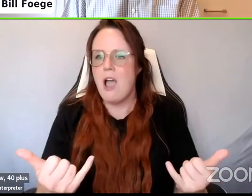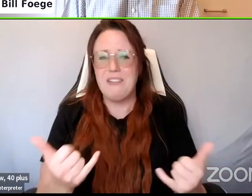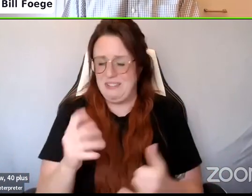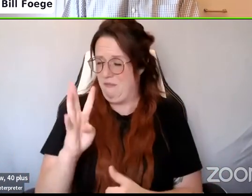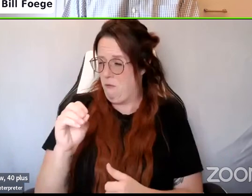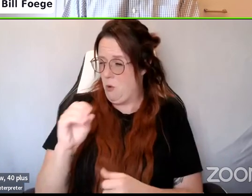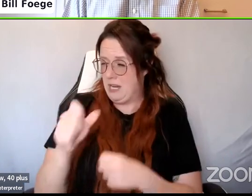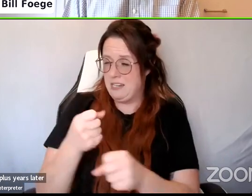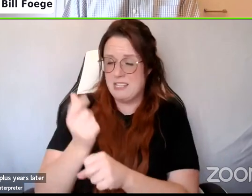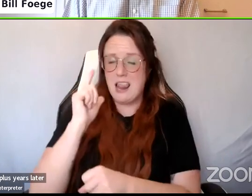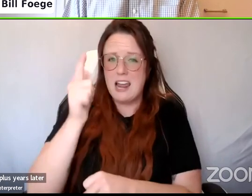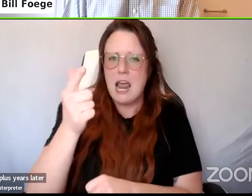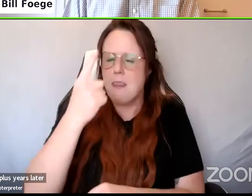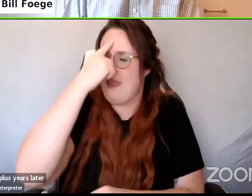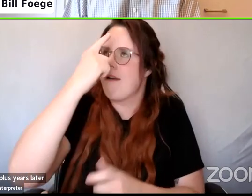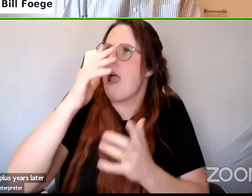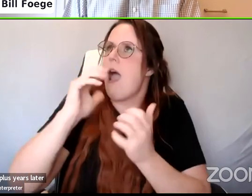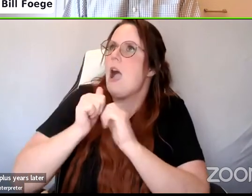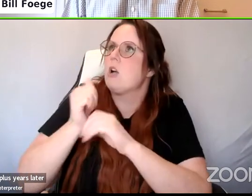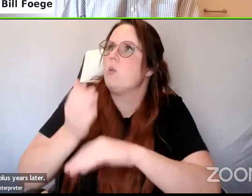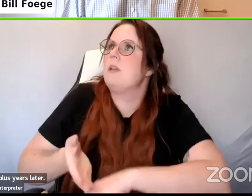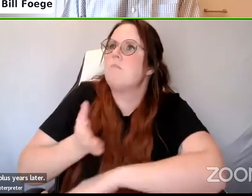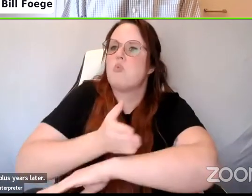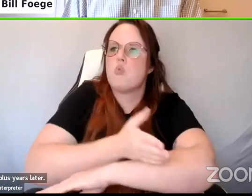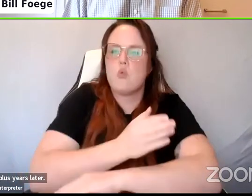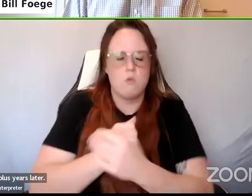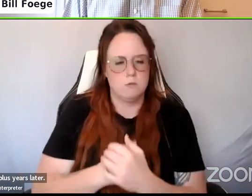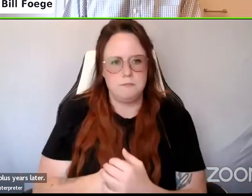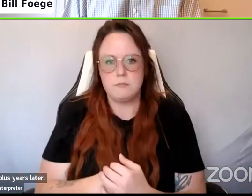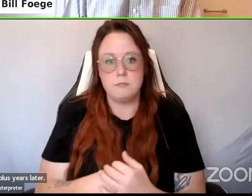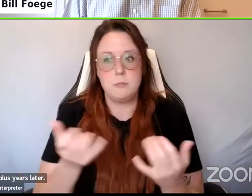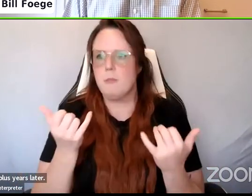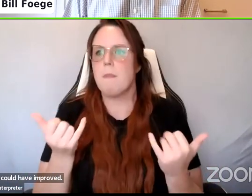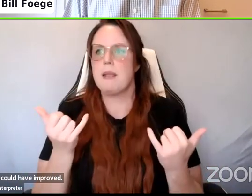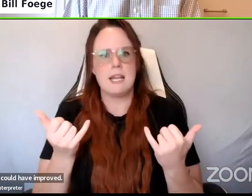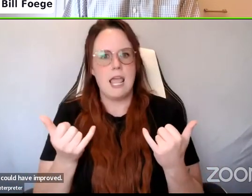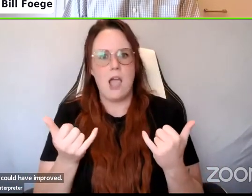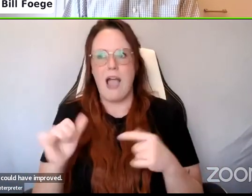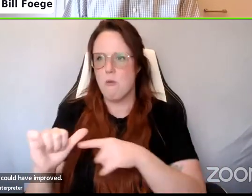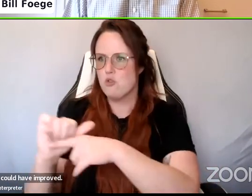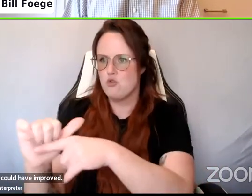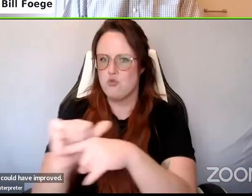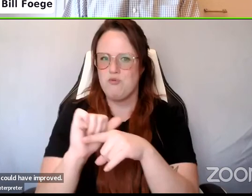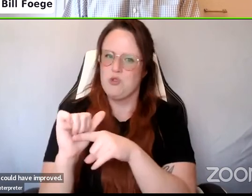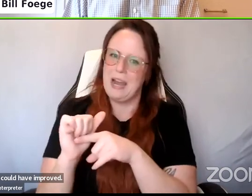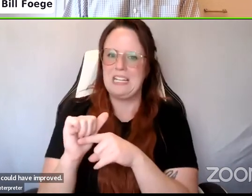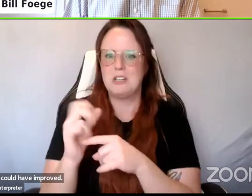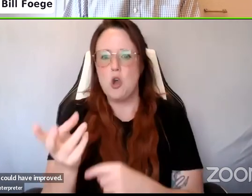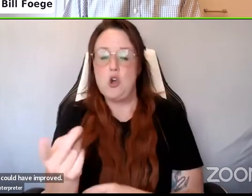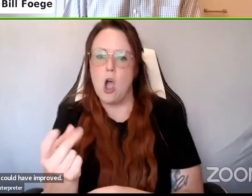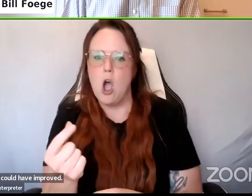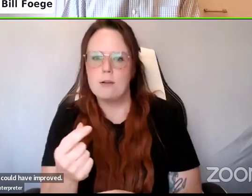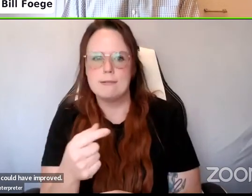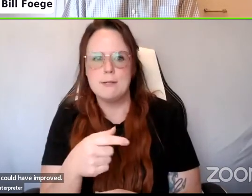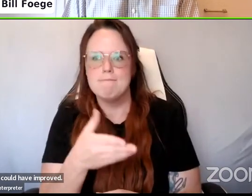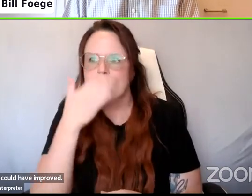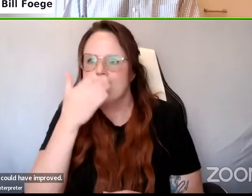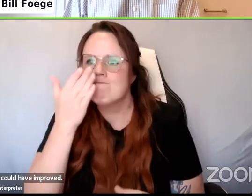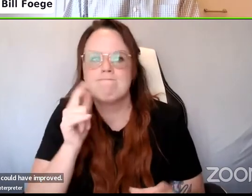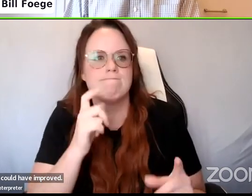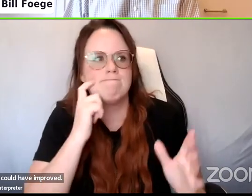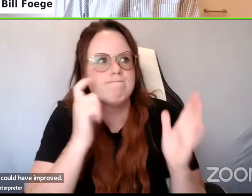keep thinking of ways we could have improved nowadays I would train dogs to pick up the scent of